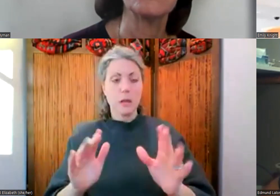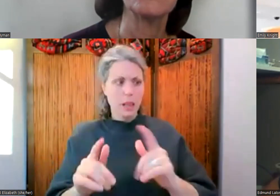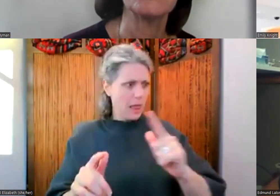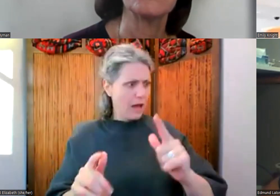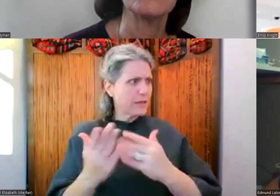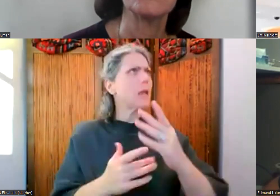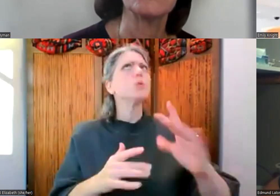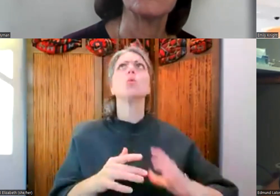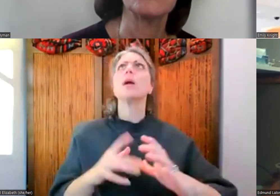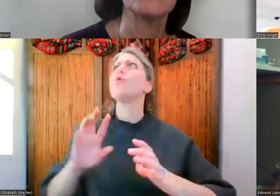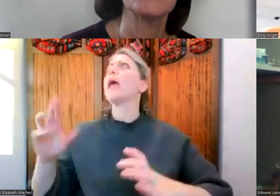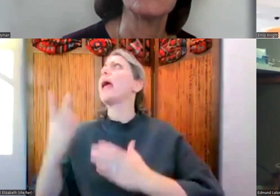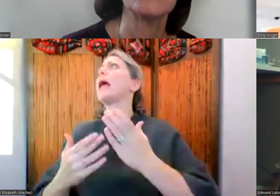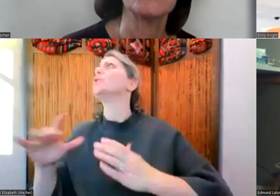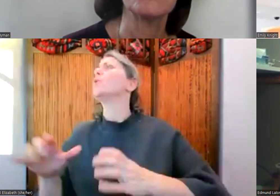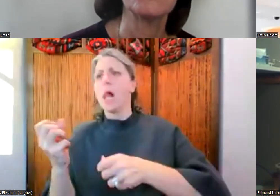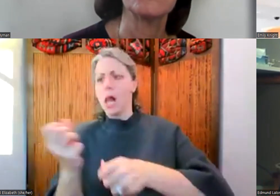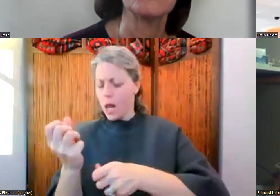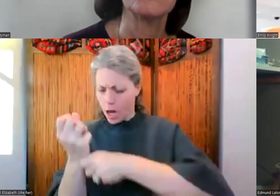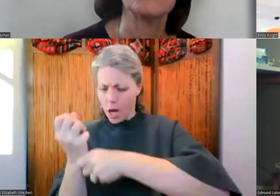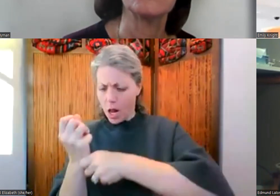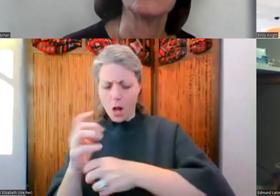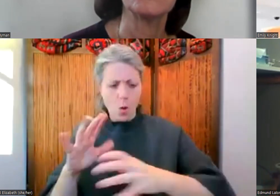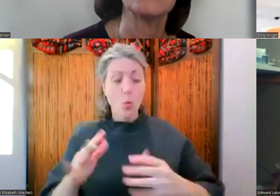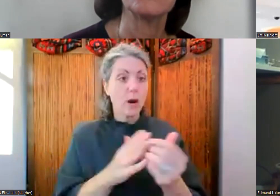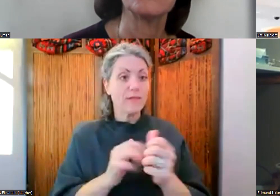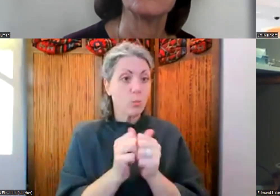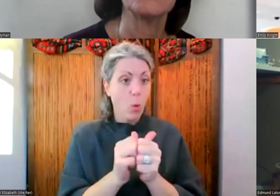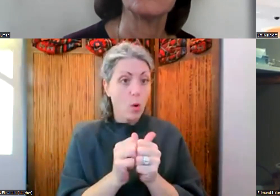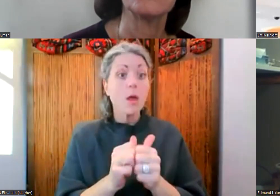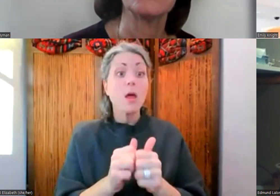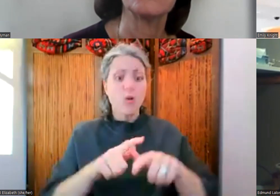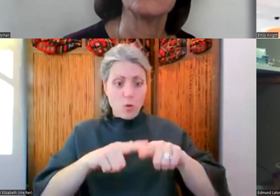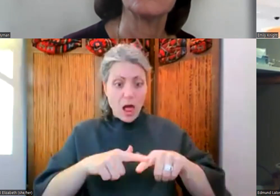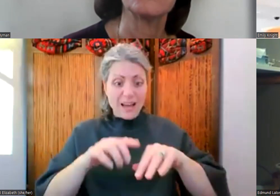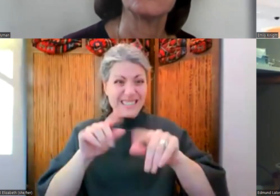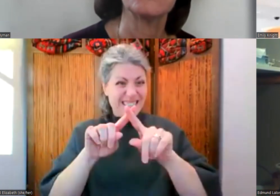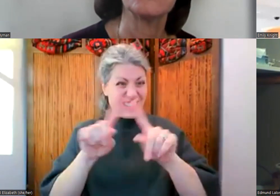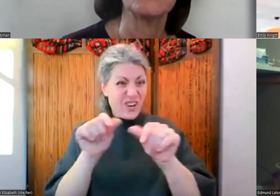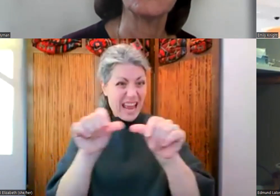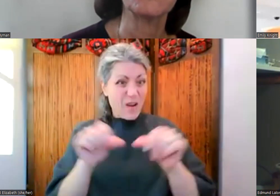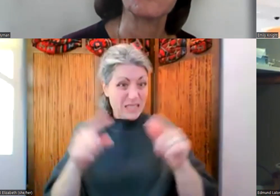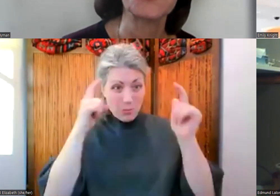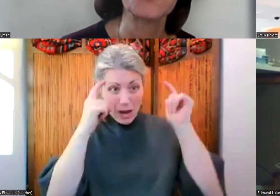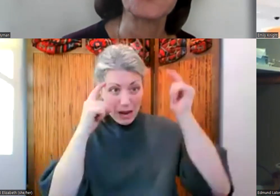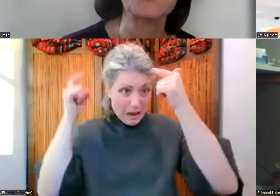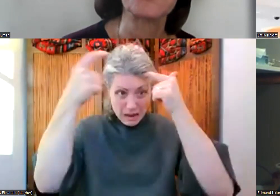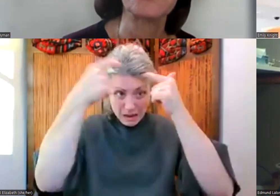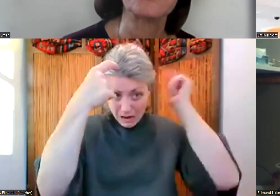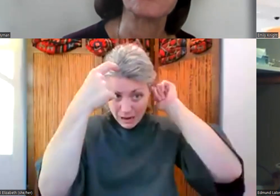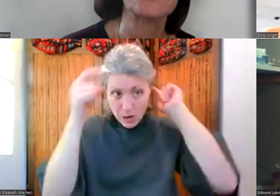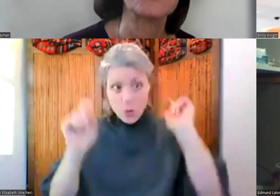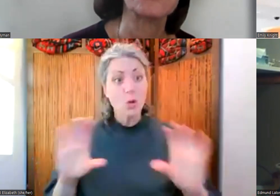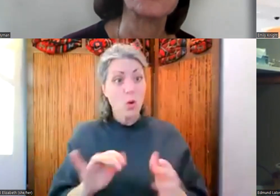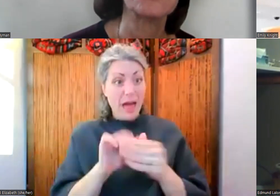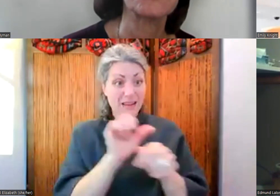hand is doing, that's where they are now actually relying on different brain regions to actually do that task, which are not the regions that they